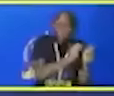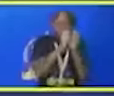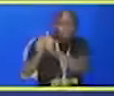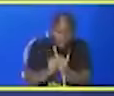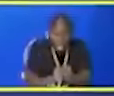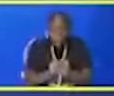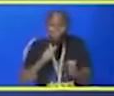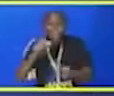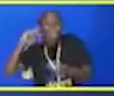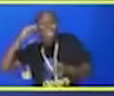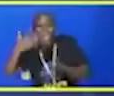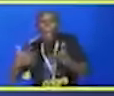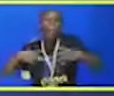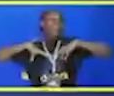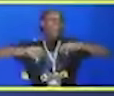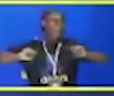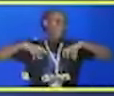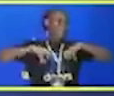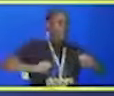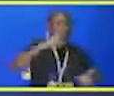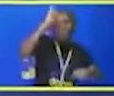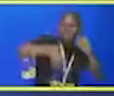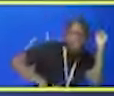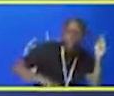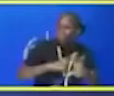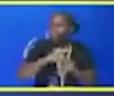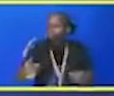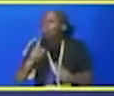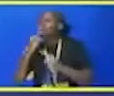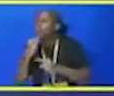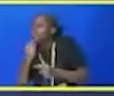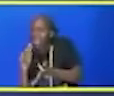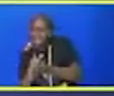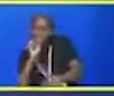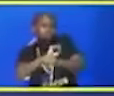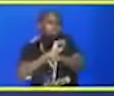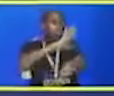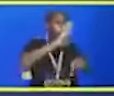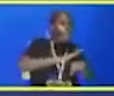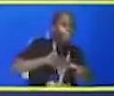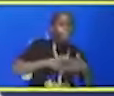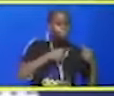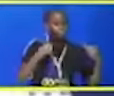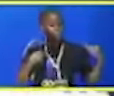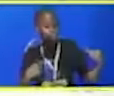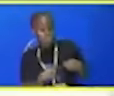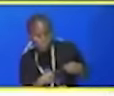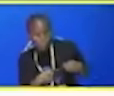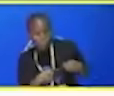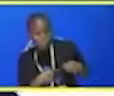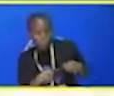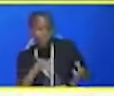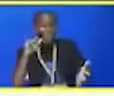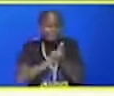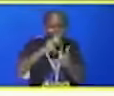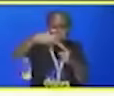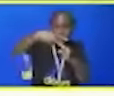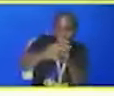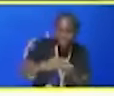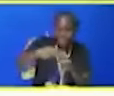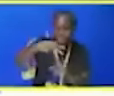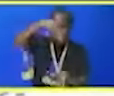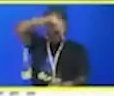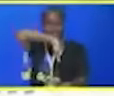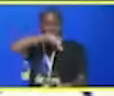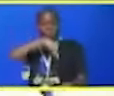going to cry and say, Lord, walk upon my heart. That let there be a circumcision within me. Cast your golden